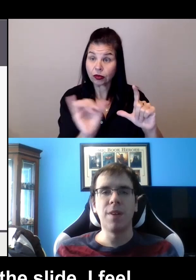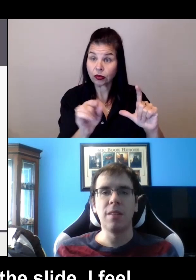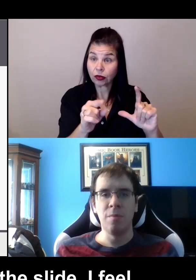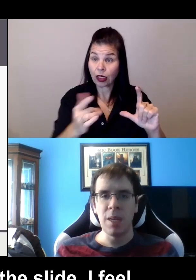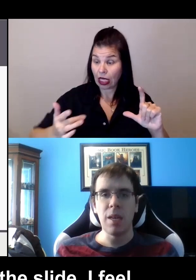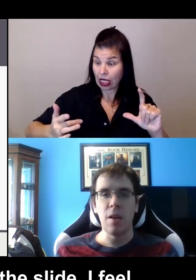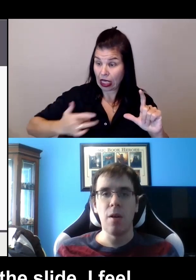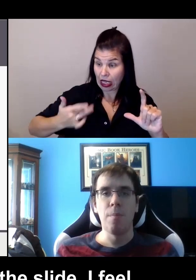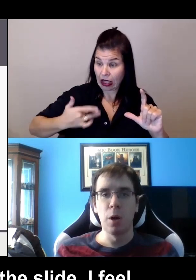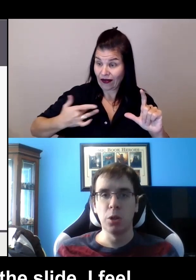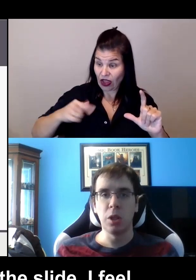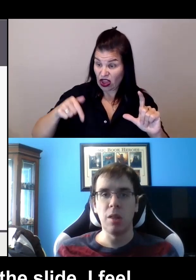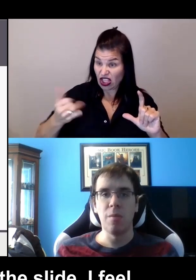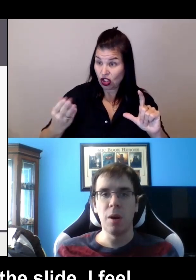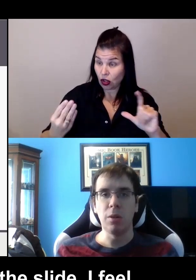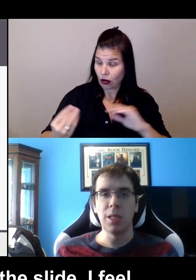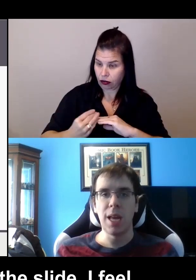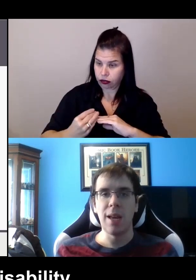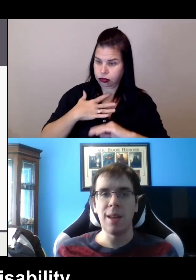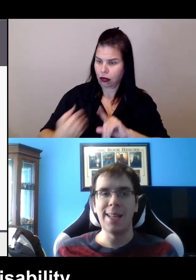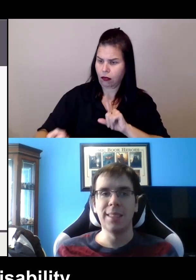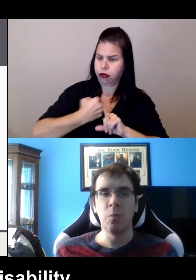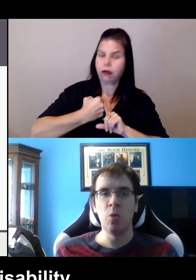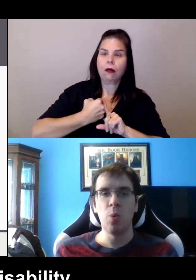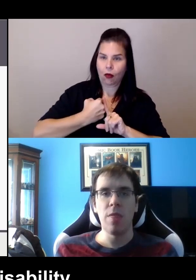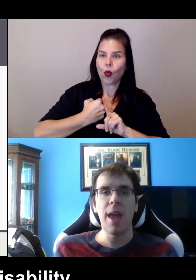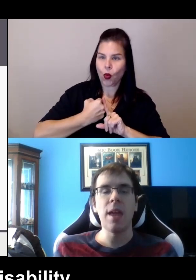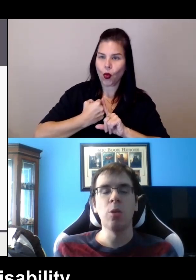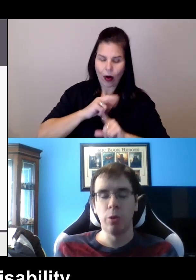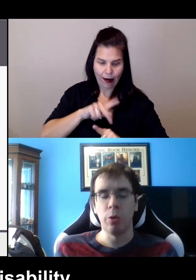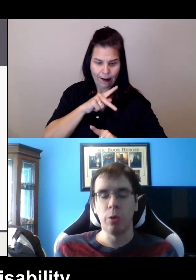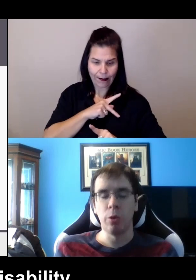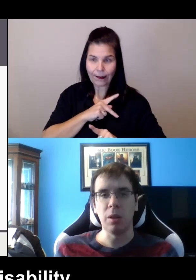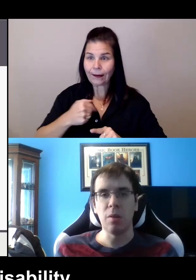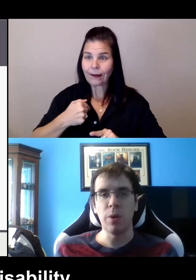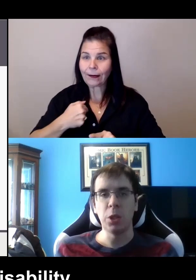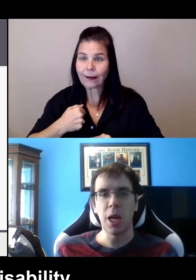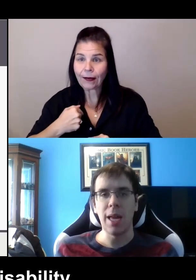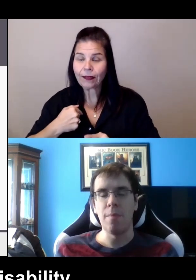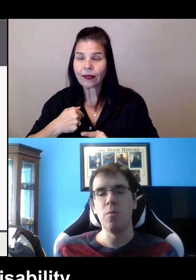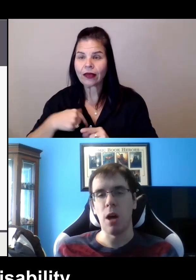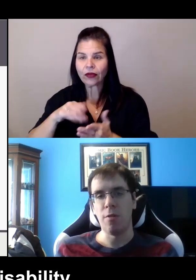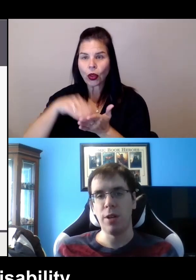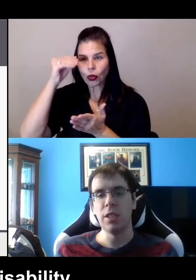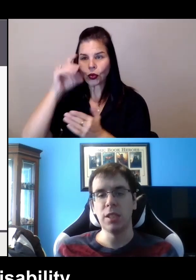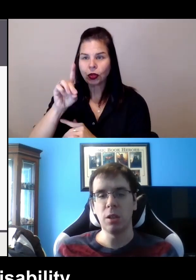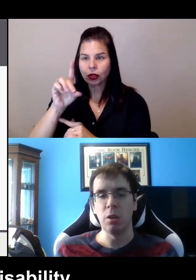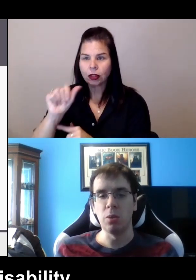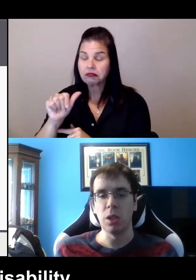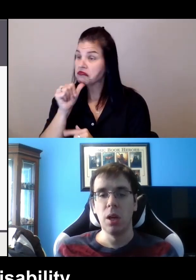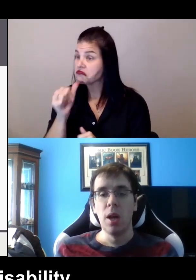job has affected me personally the most. And as someone with a learning disability, which I am not afraid